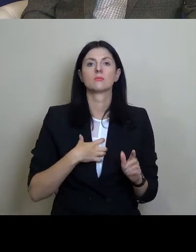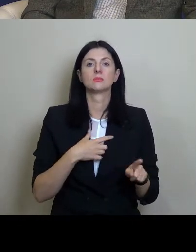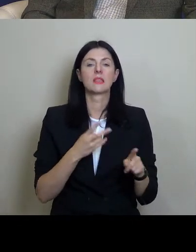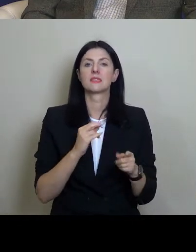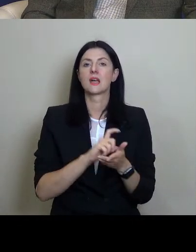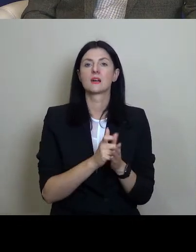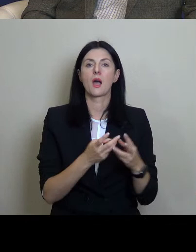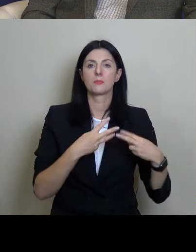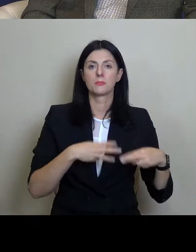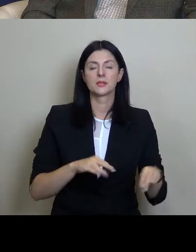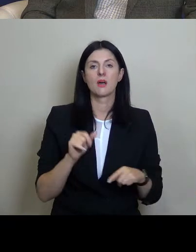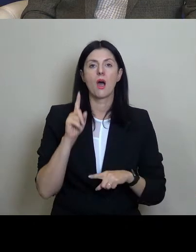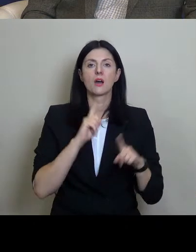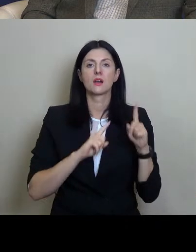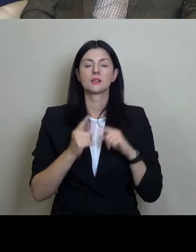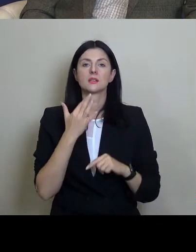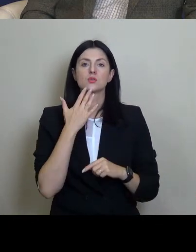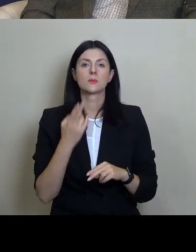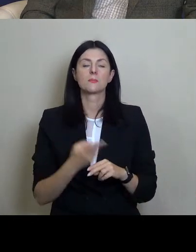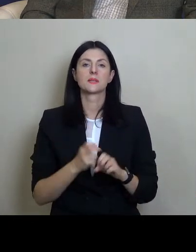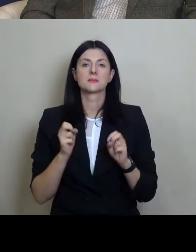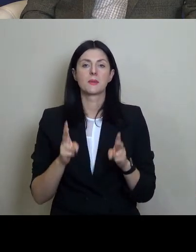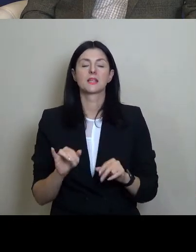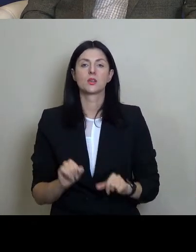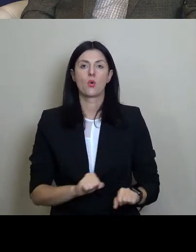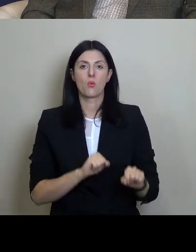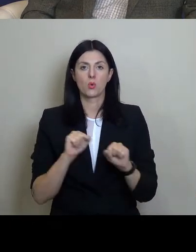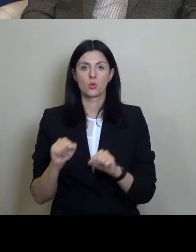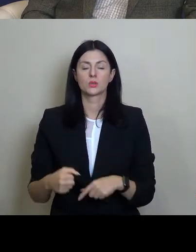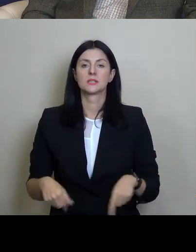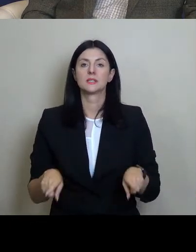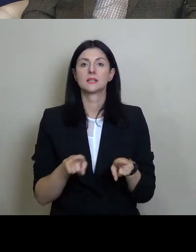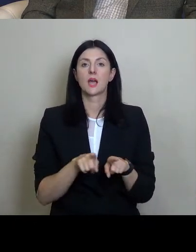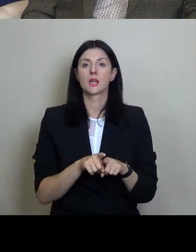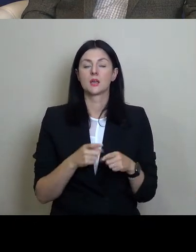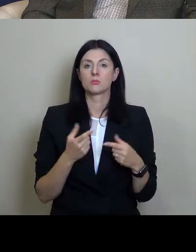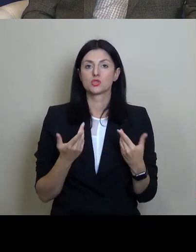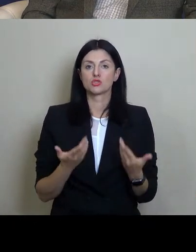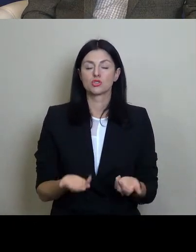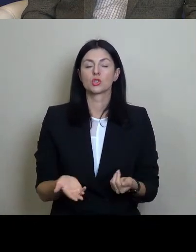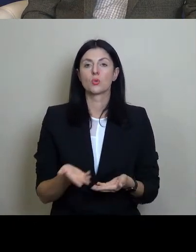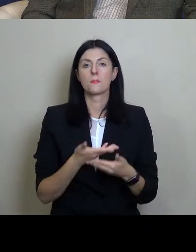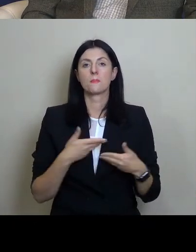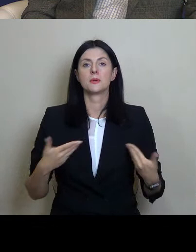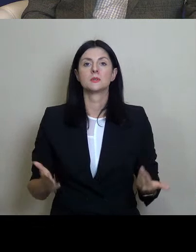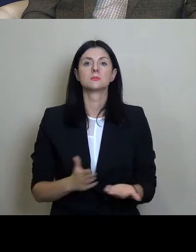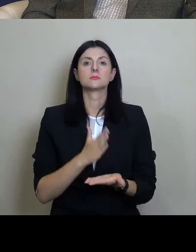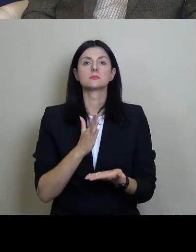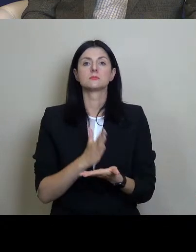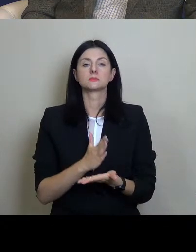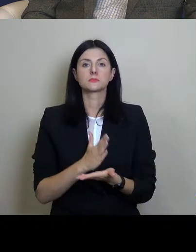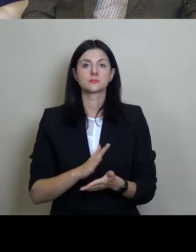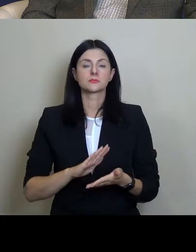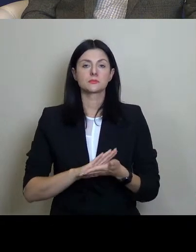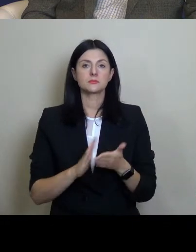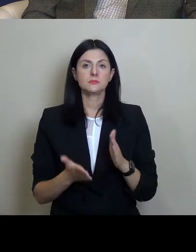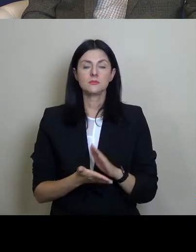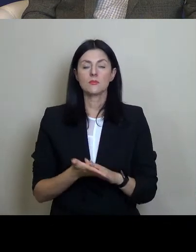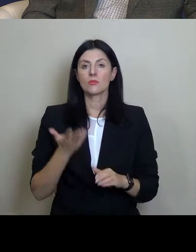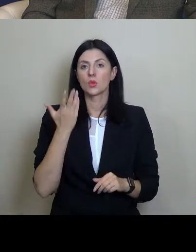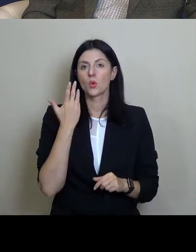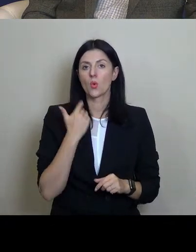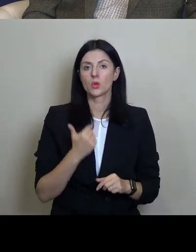But if we are talking about the martial law, this should be done by the Council for National